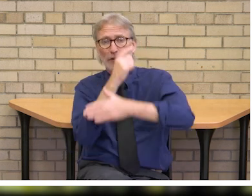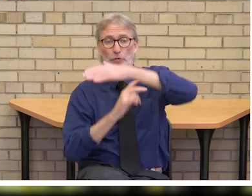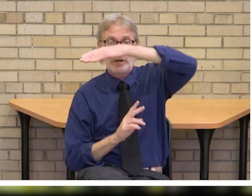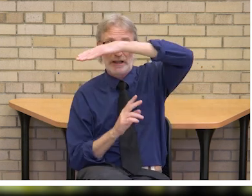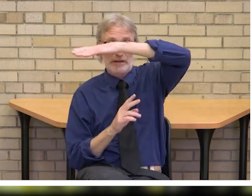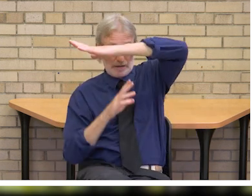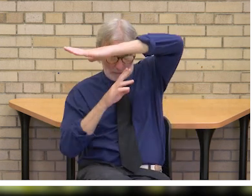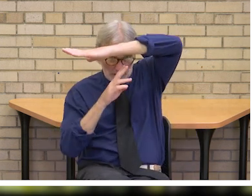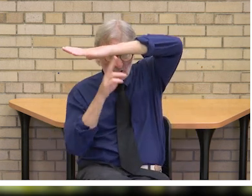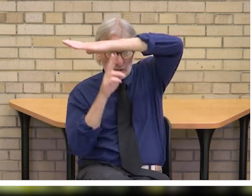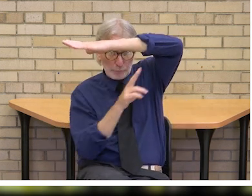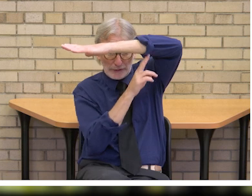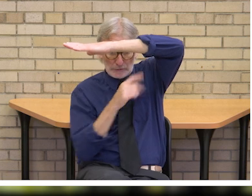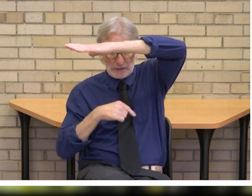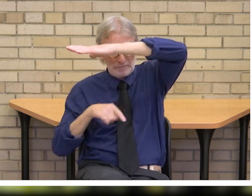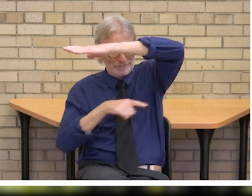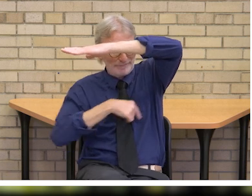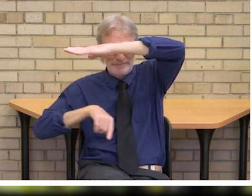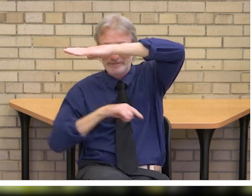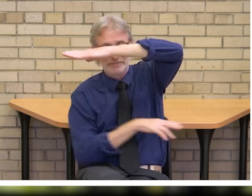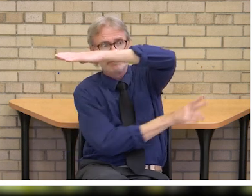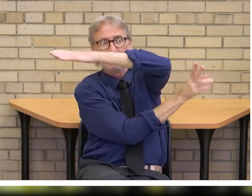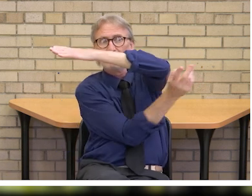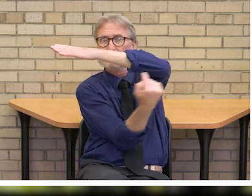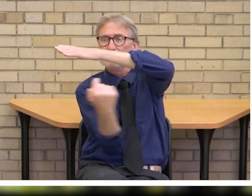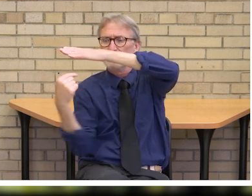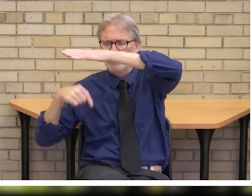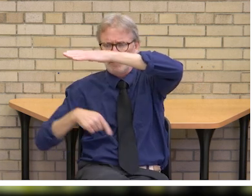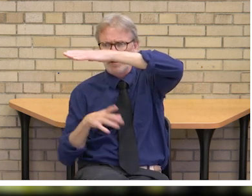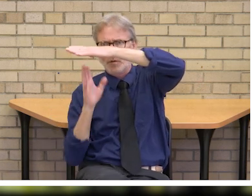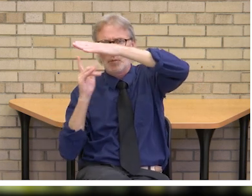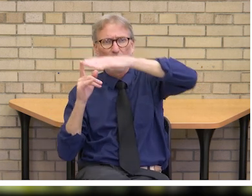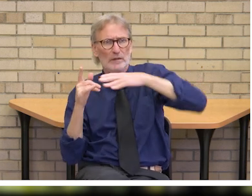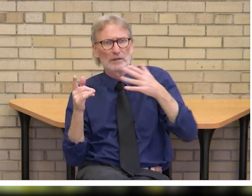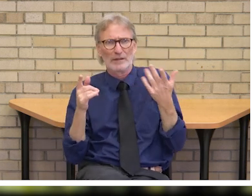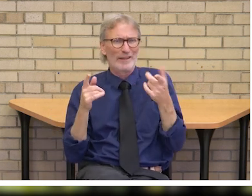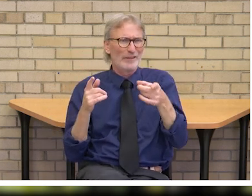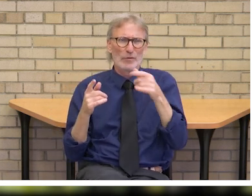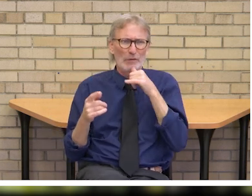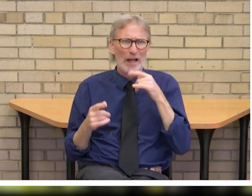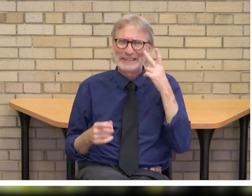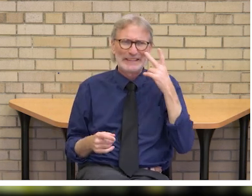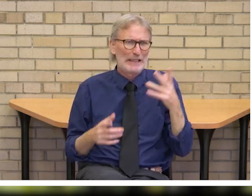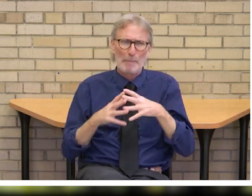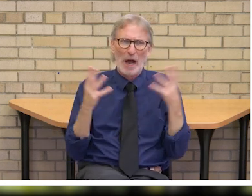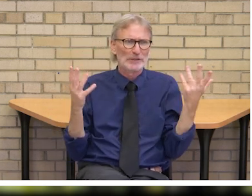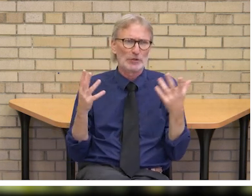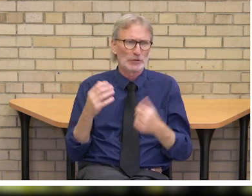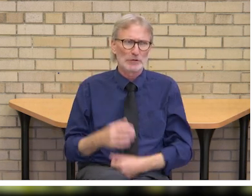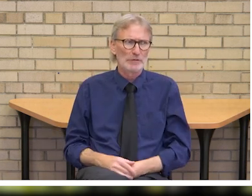bridge and not too noticeable or impactful for the traveling public.